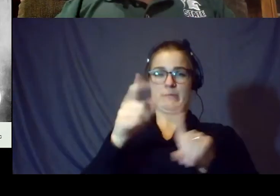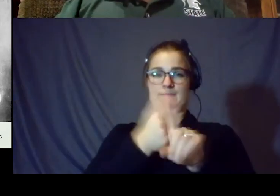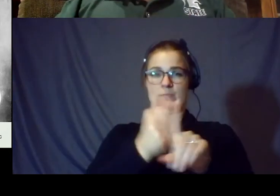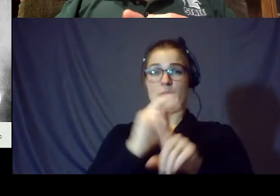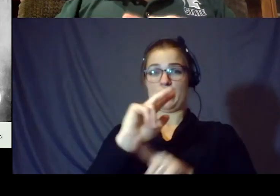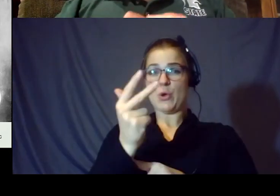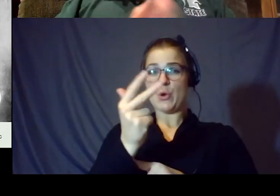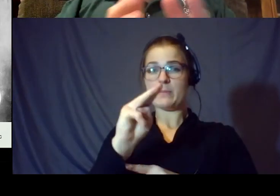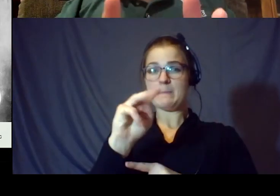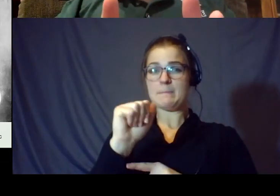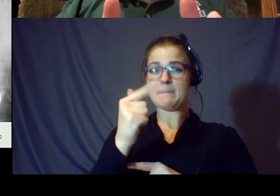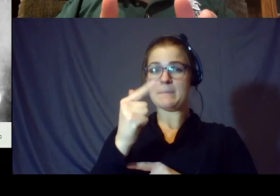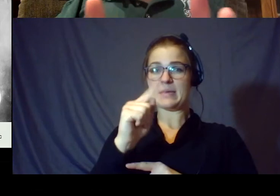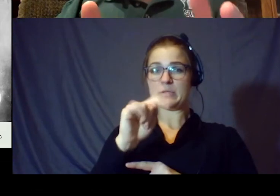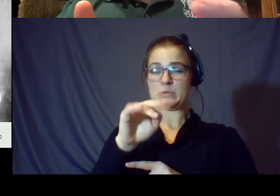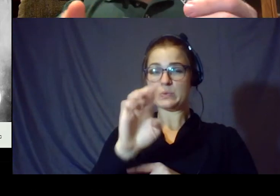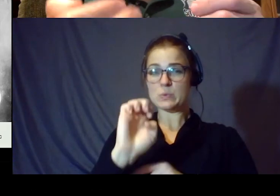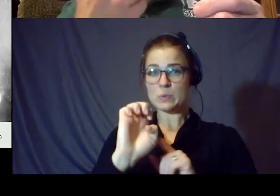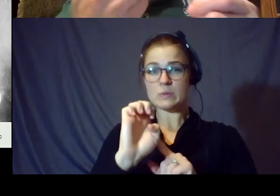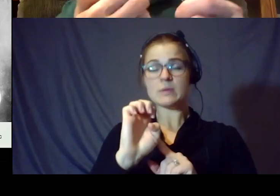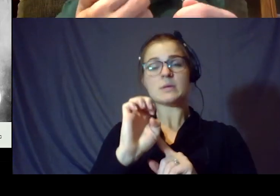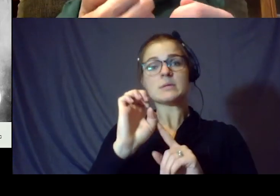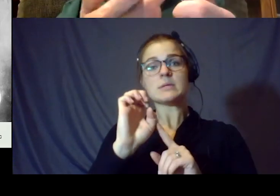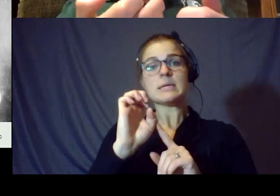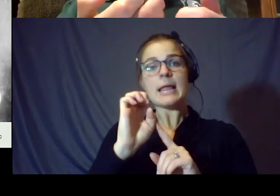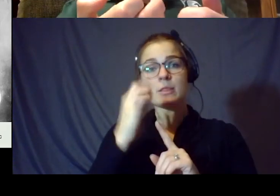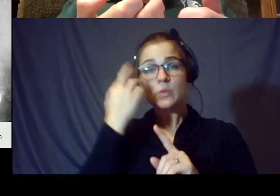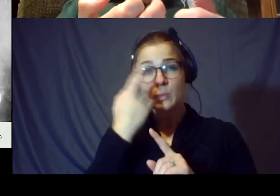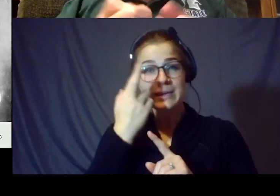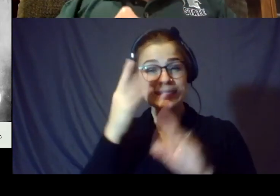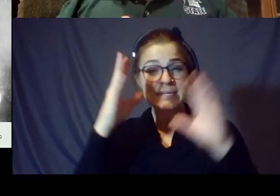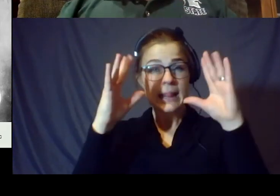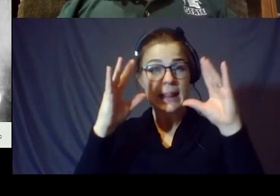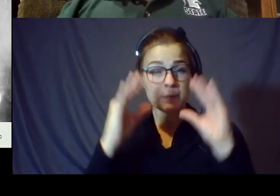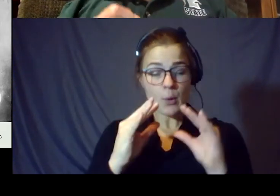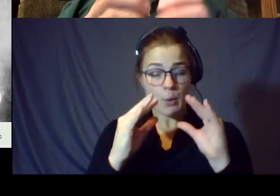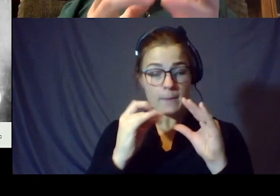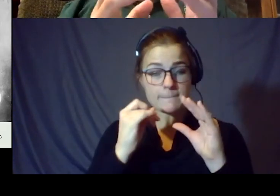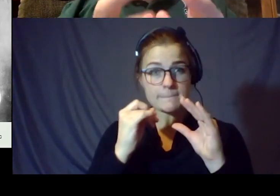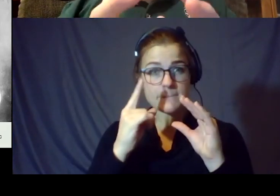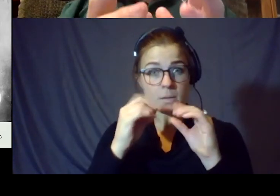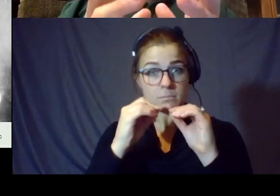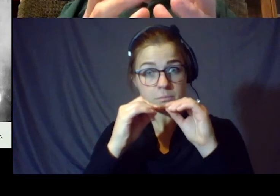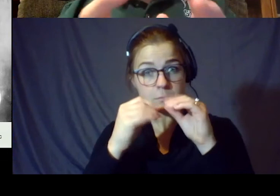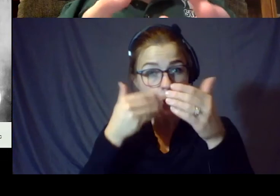it's a faint star, but it's really close, so it looks bright? Or is it a tremendously bright